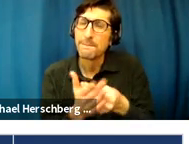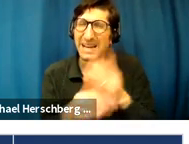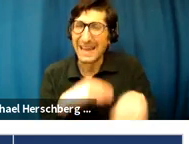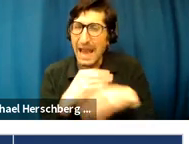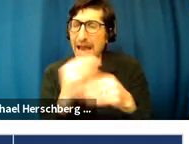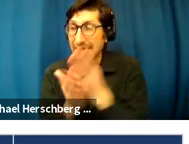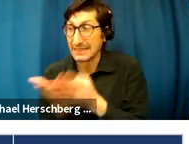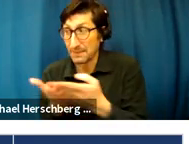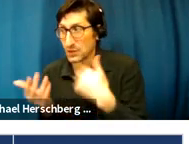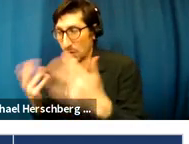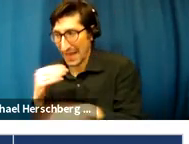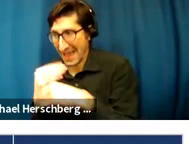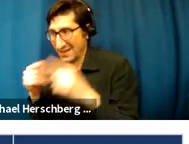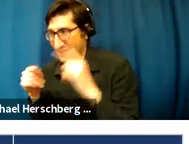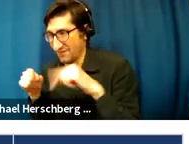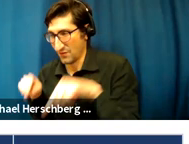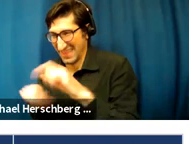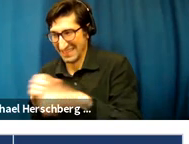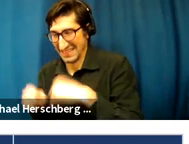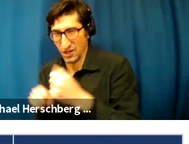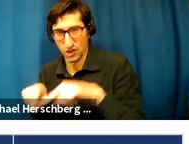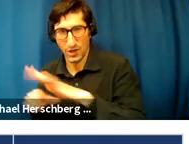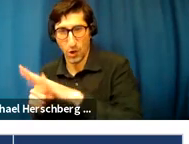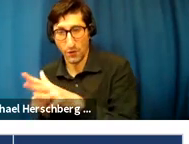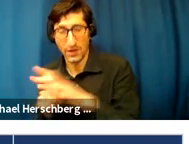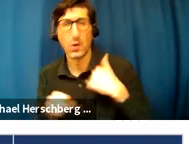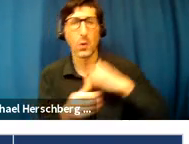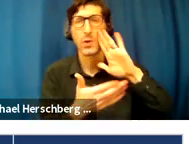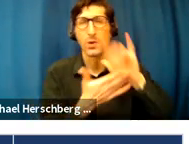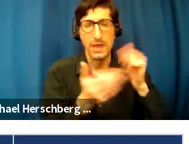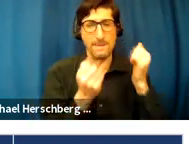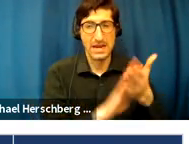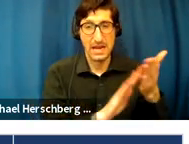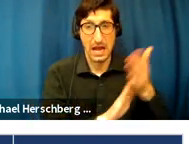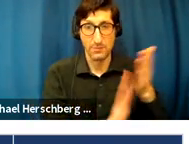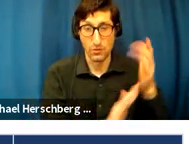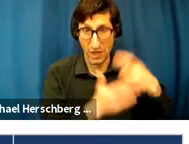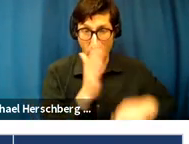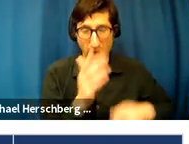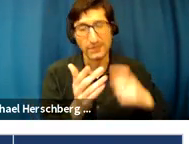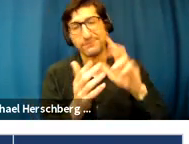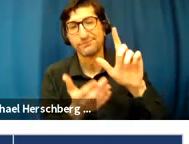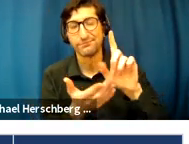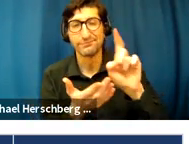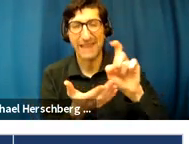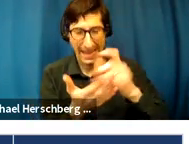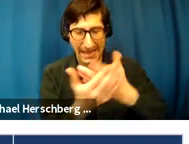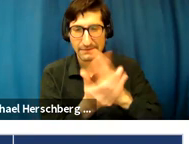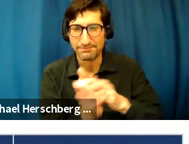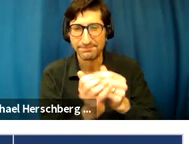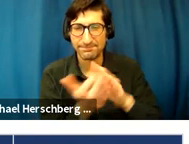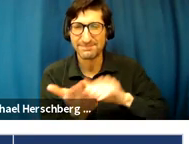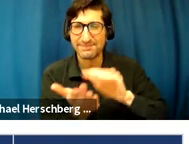year during COVID. We recognize that many of our operating costs, from hand sanitizers to new